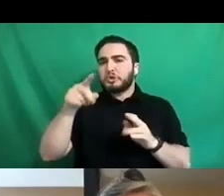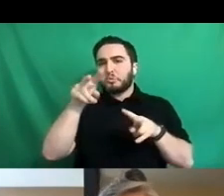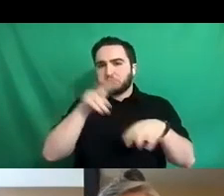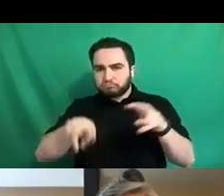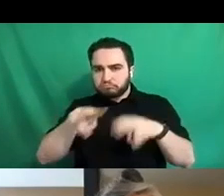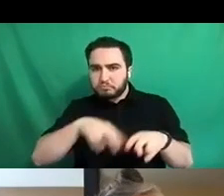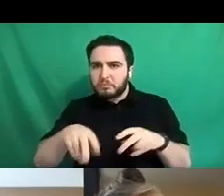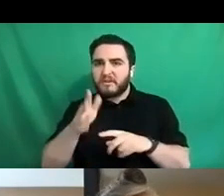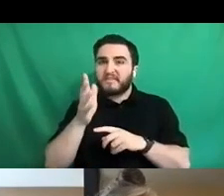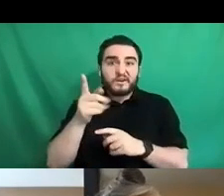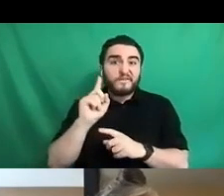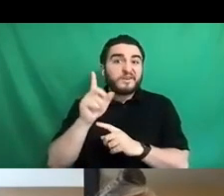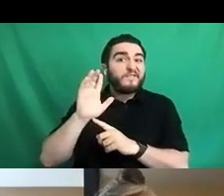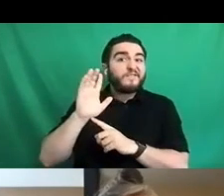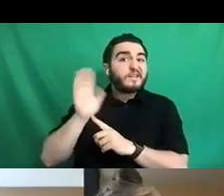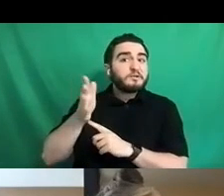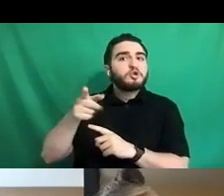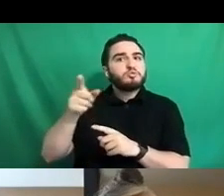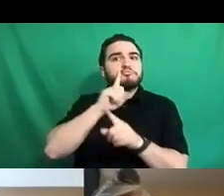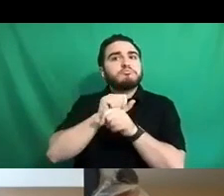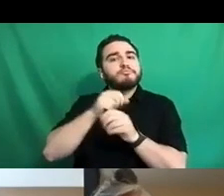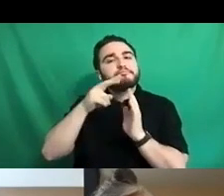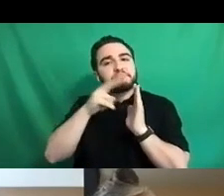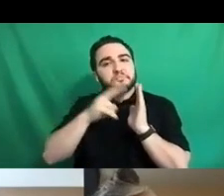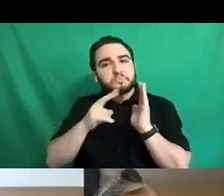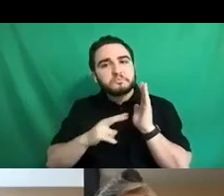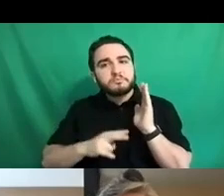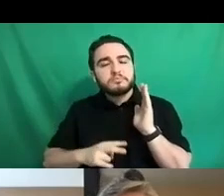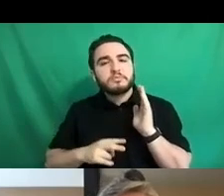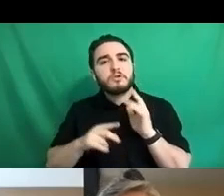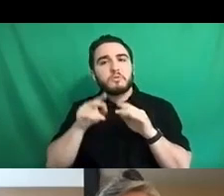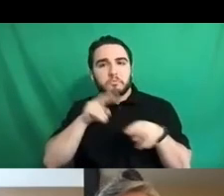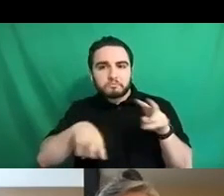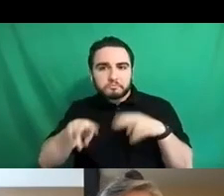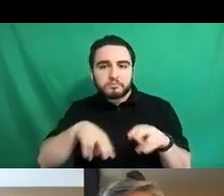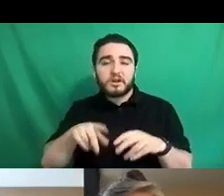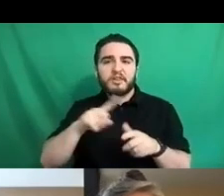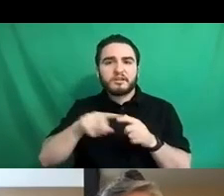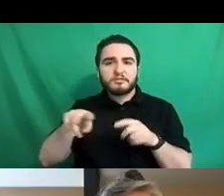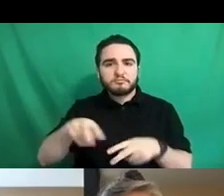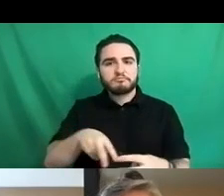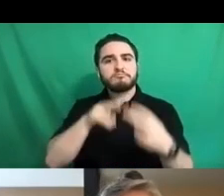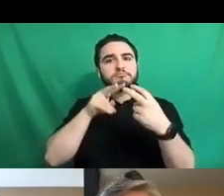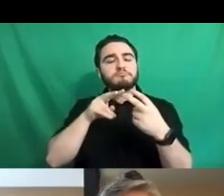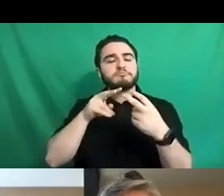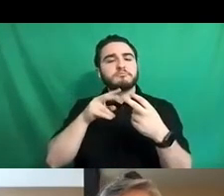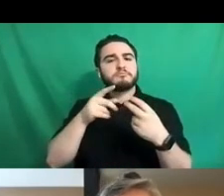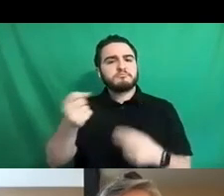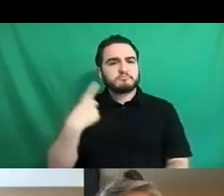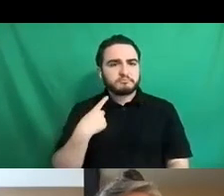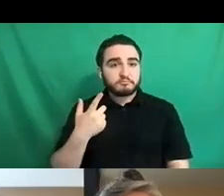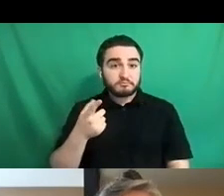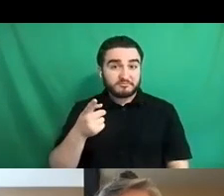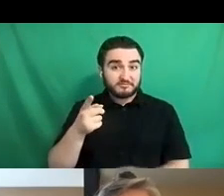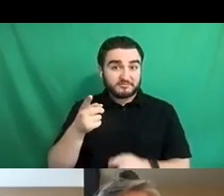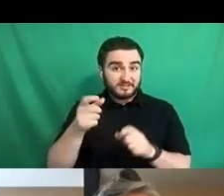first 5 minutes of the appointment is her actually reading all the documents and studying them. And then she looks at me and she asks me if we can do this